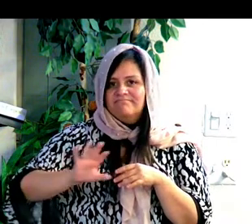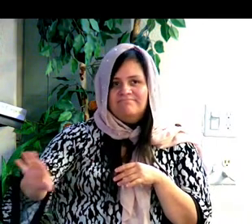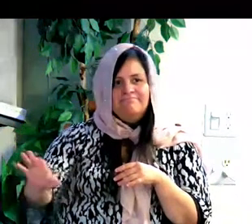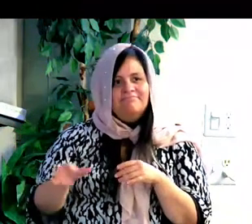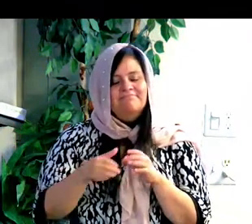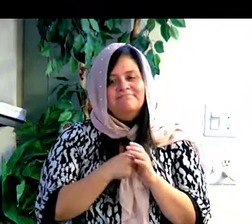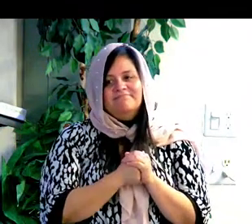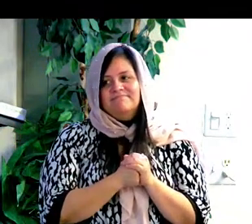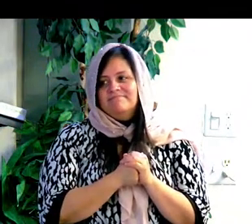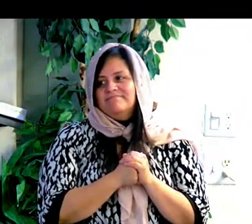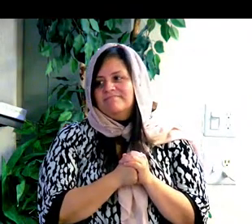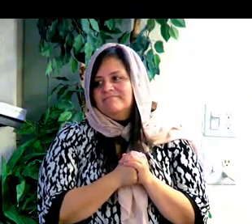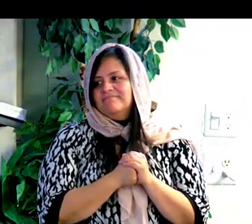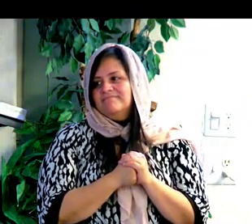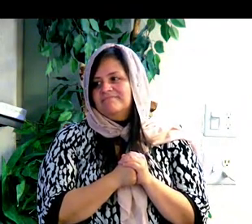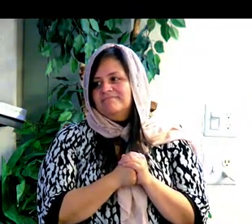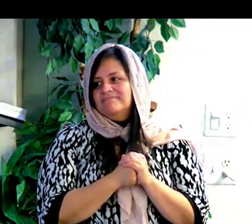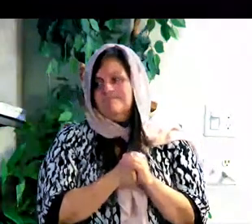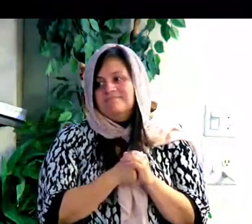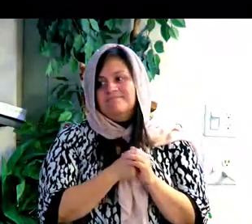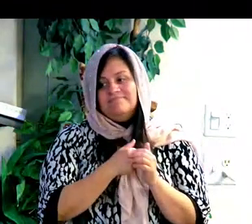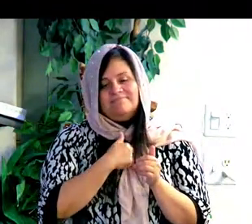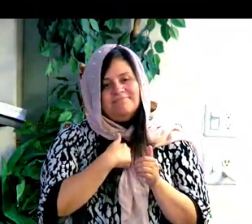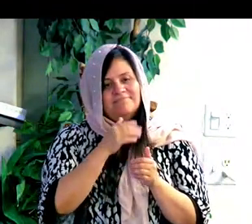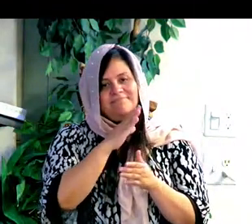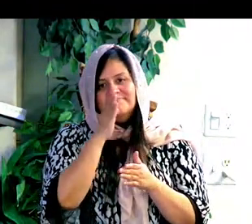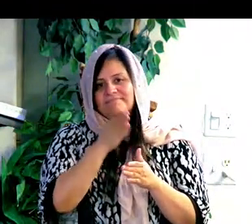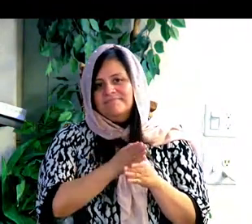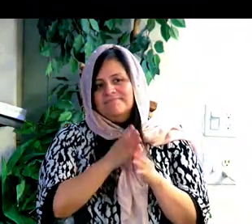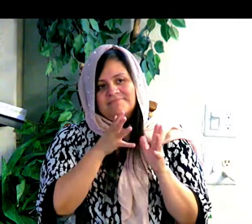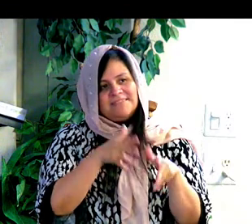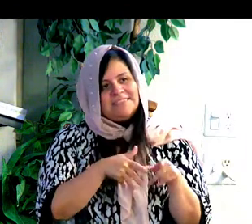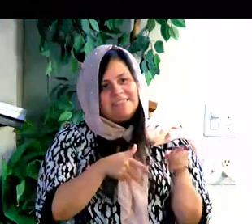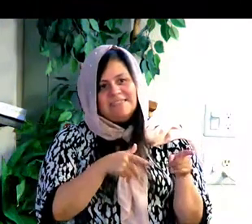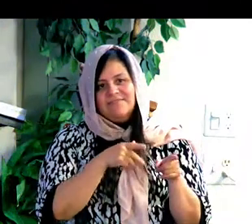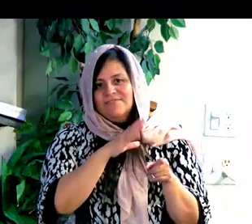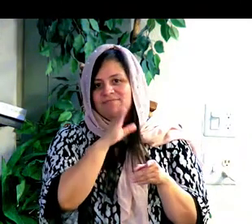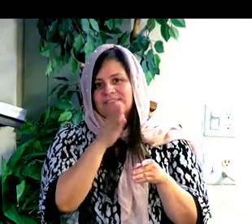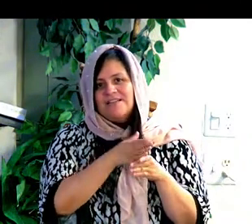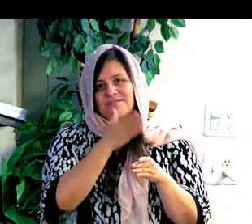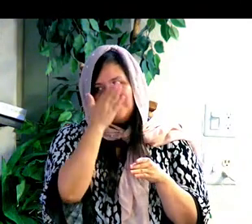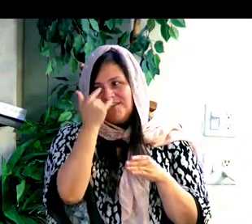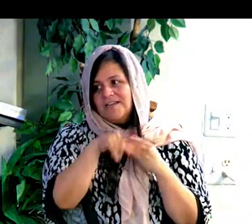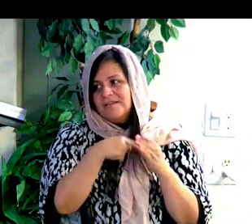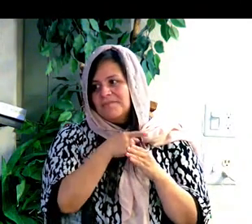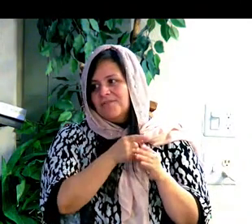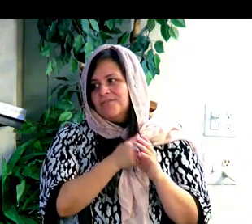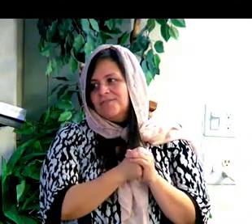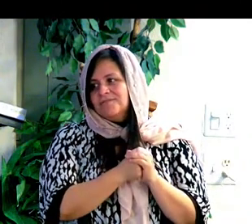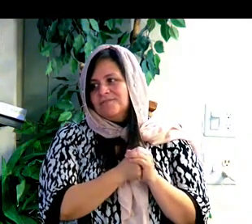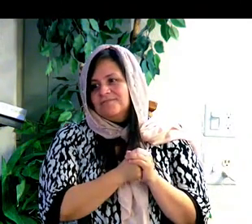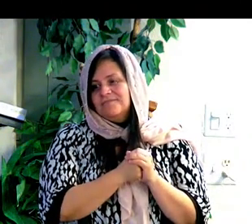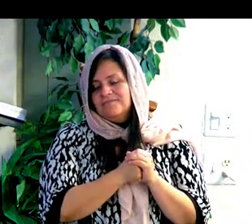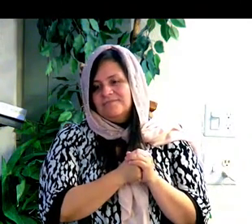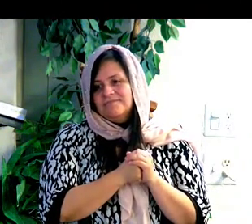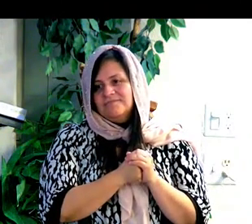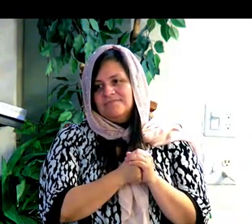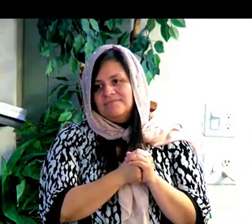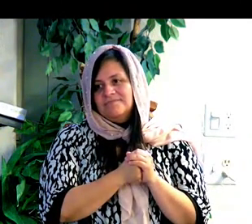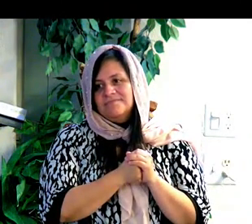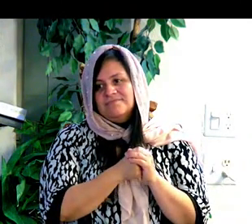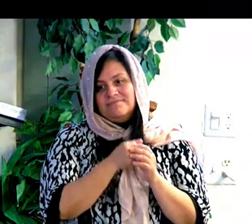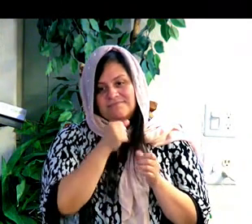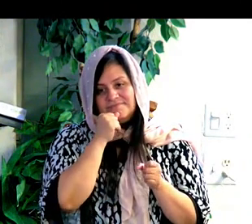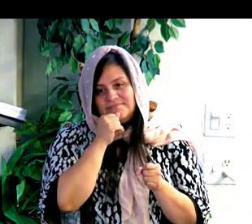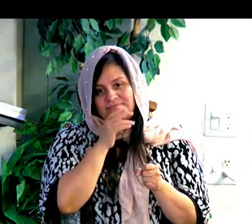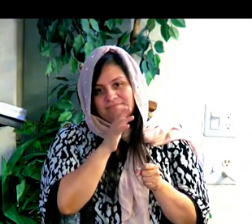a estar con alguien más. And I will never leave you or forsake Y no te voy a dejar ni te voy a abandonar. And the promise deals